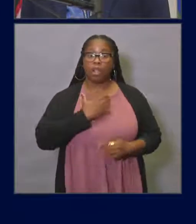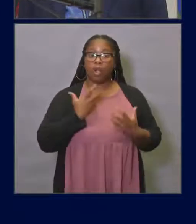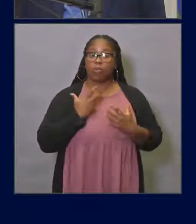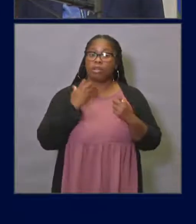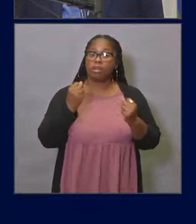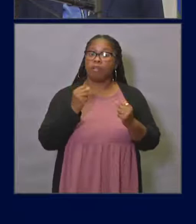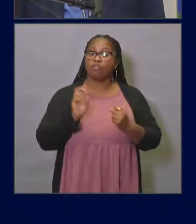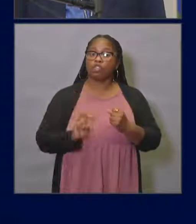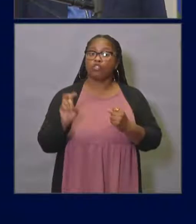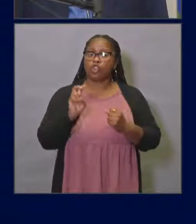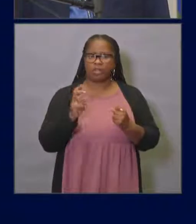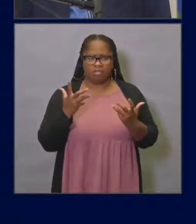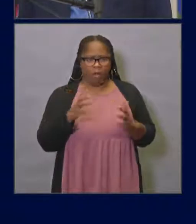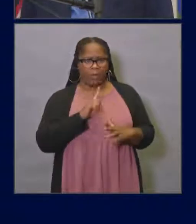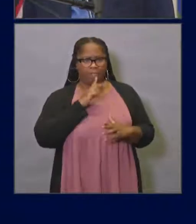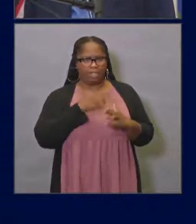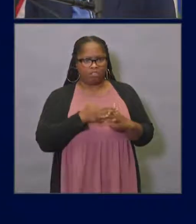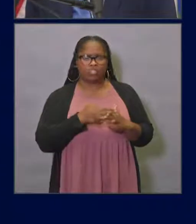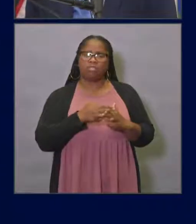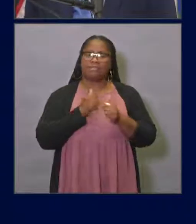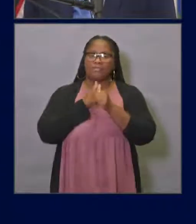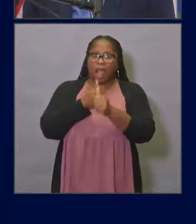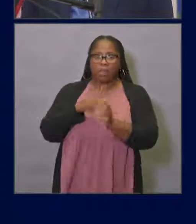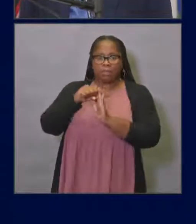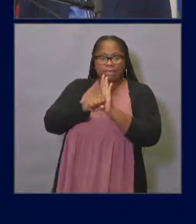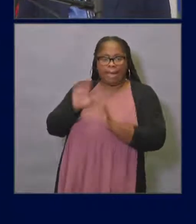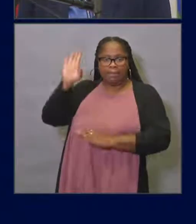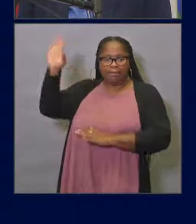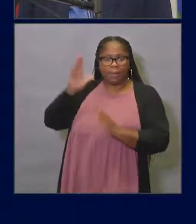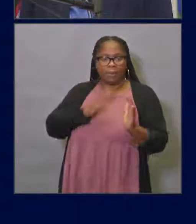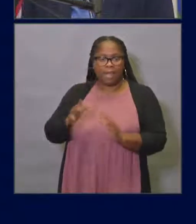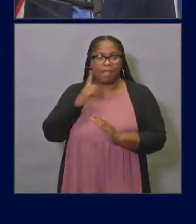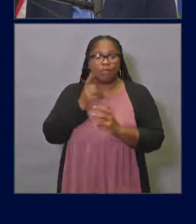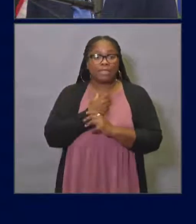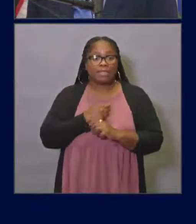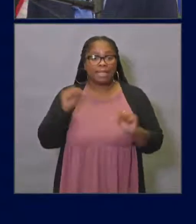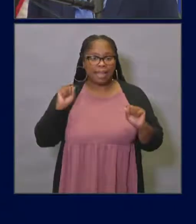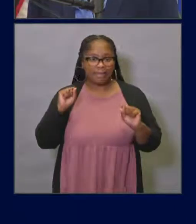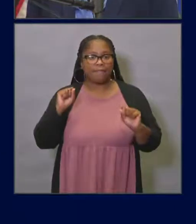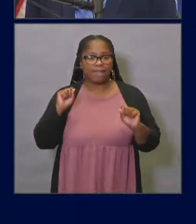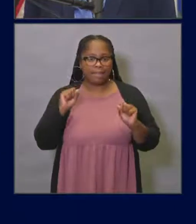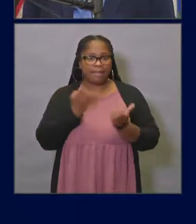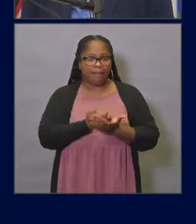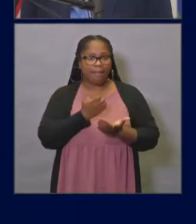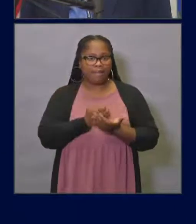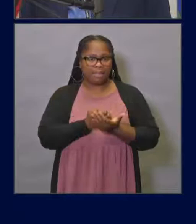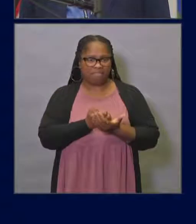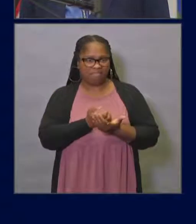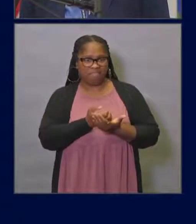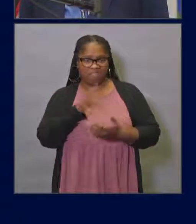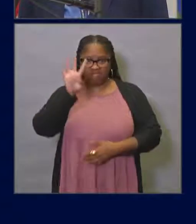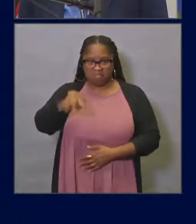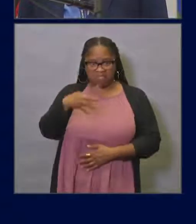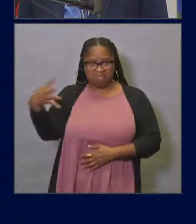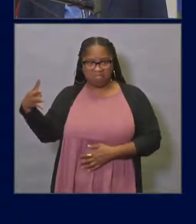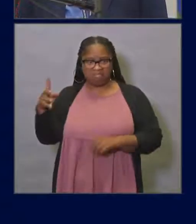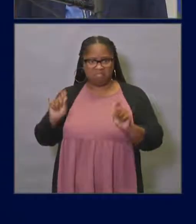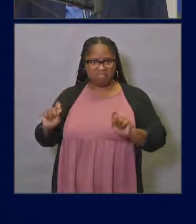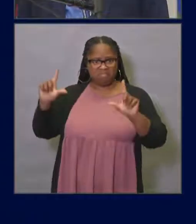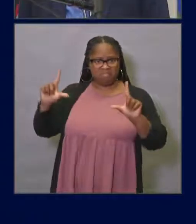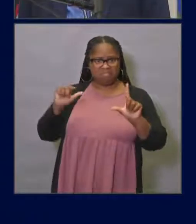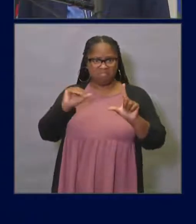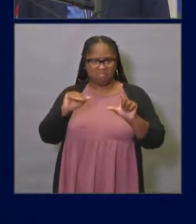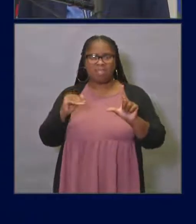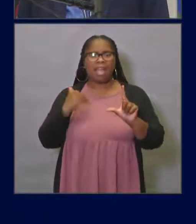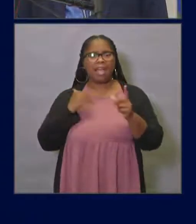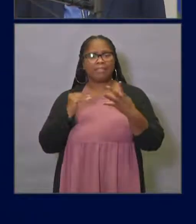also influenced by the state's blueprint for safer economy. This provides a tiered framework that places counties